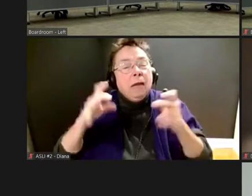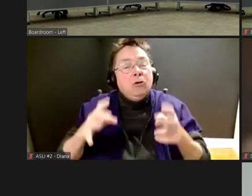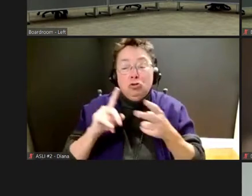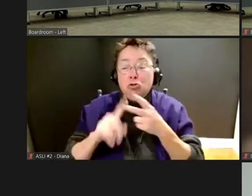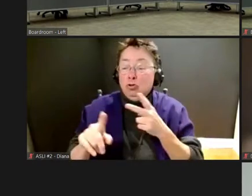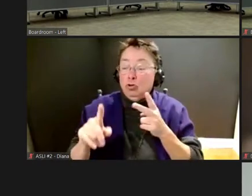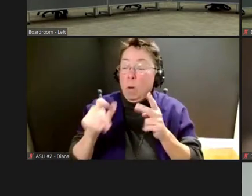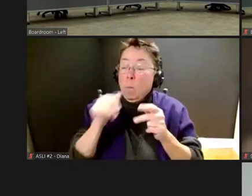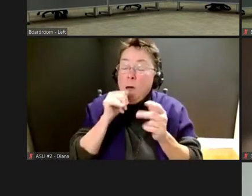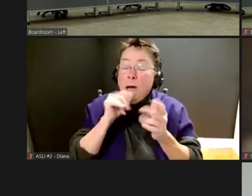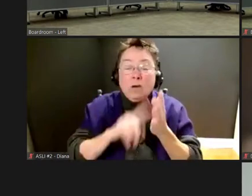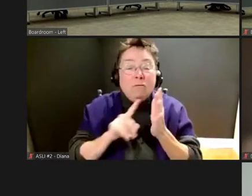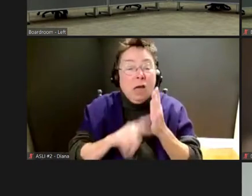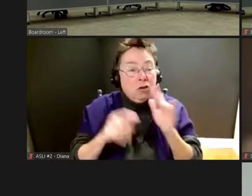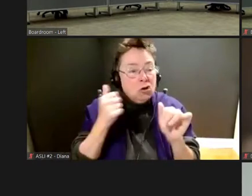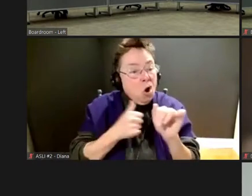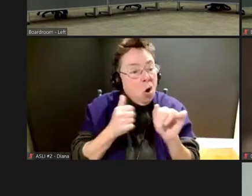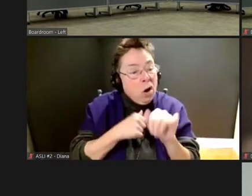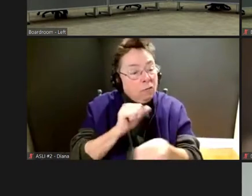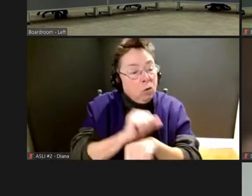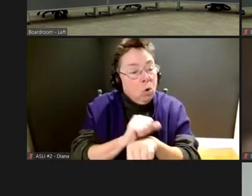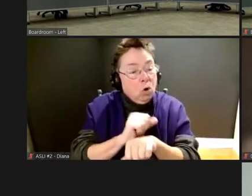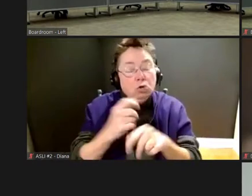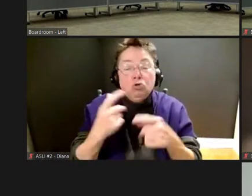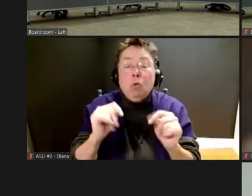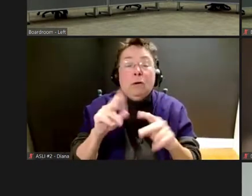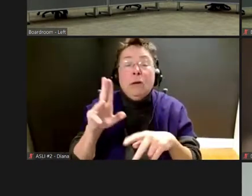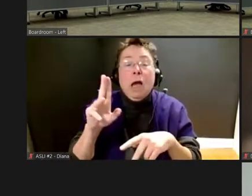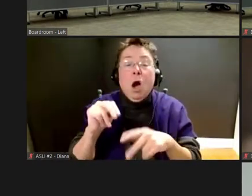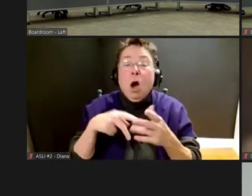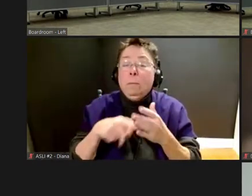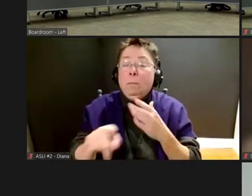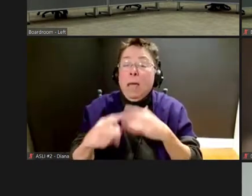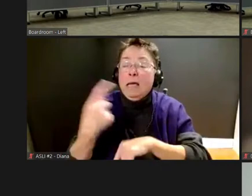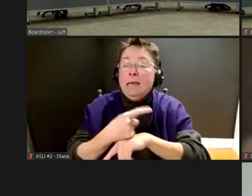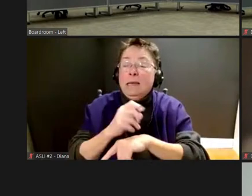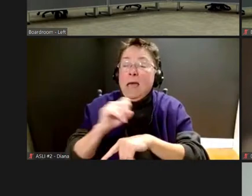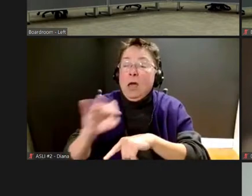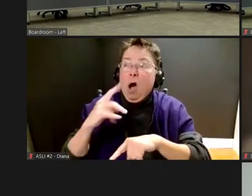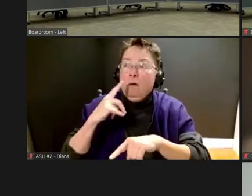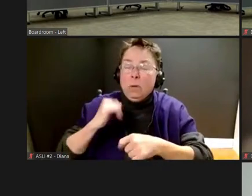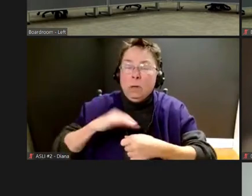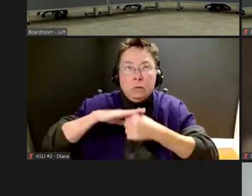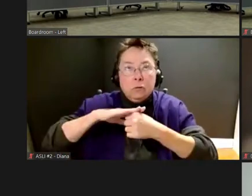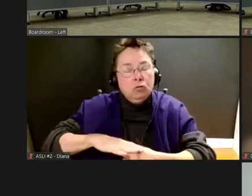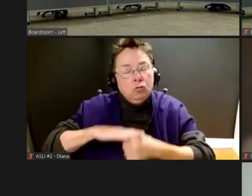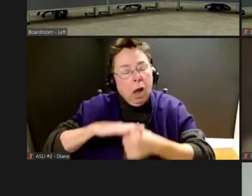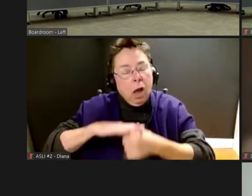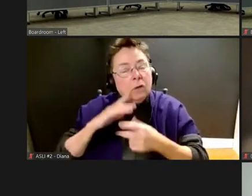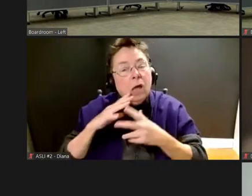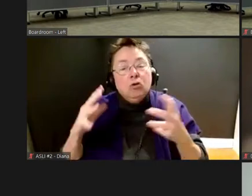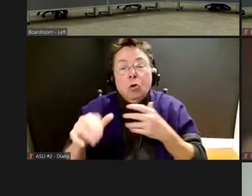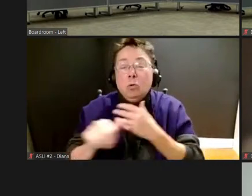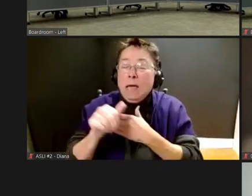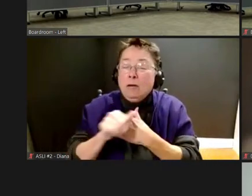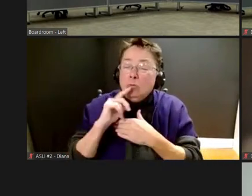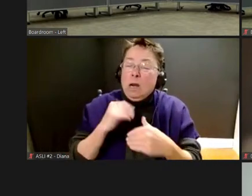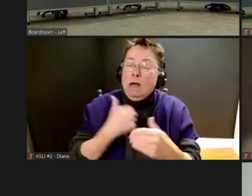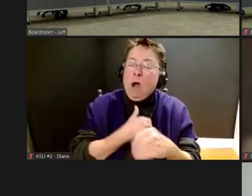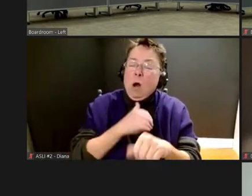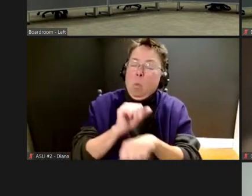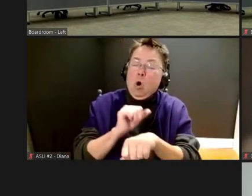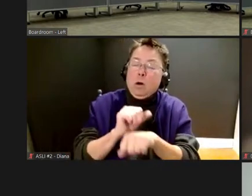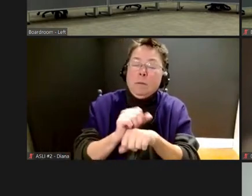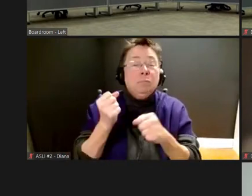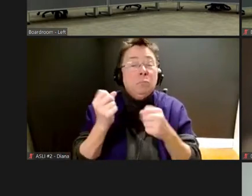lawyers going after workers for simply trying to get an unpaid day off from the extreme stress and danger of our work? What many passengers